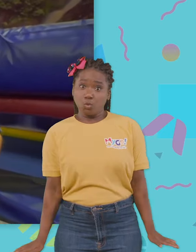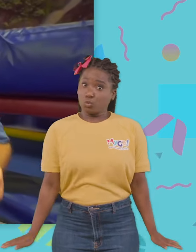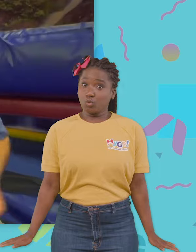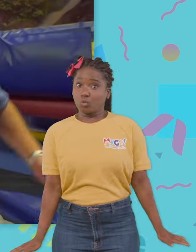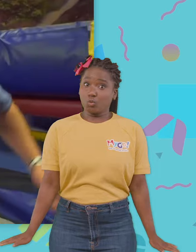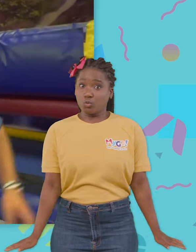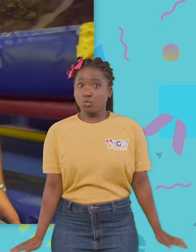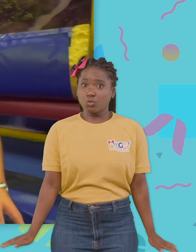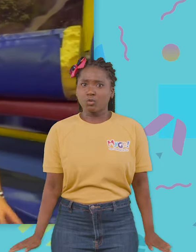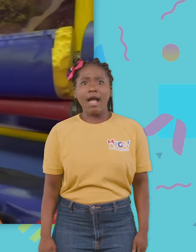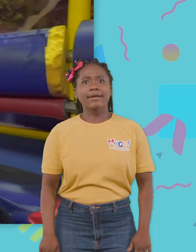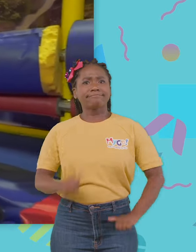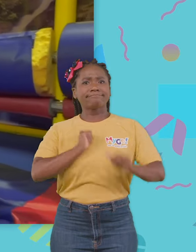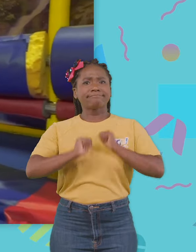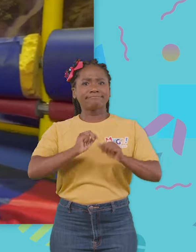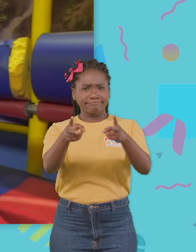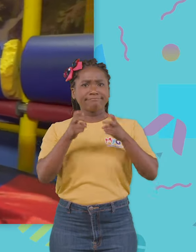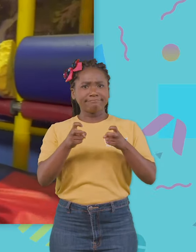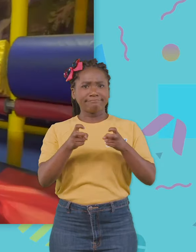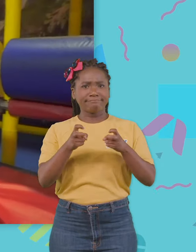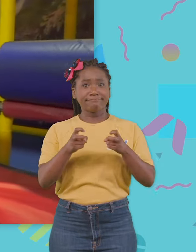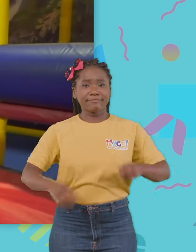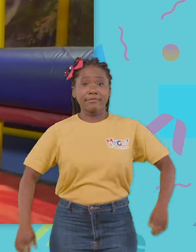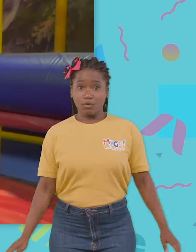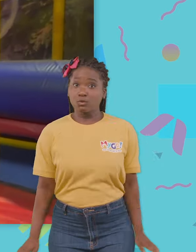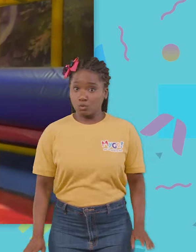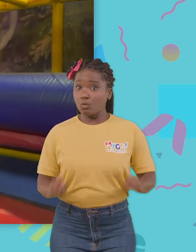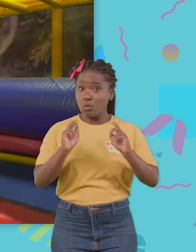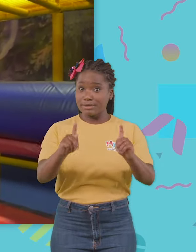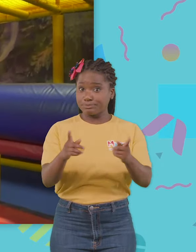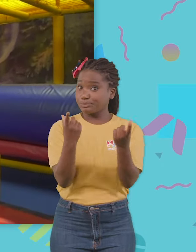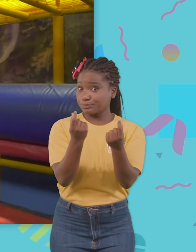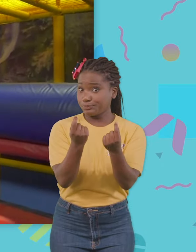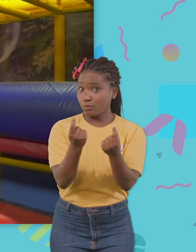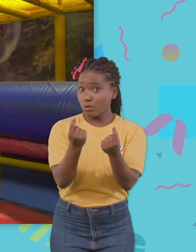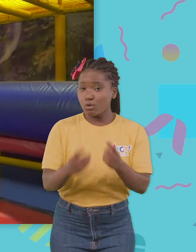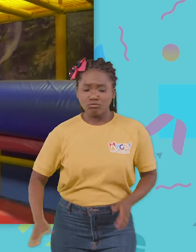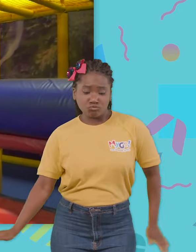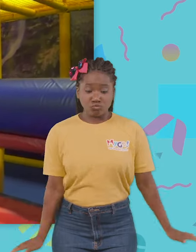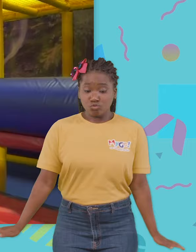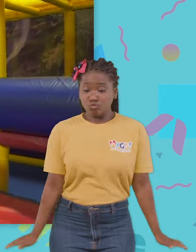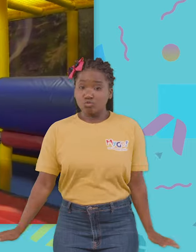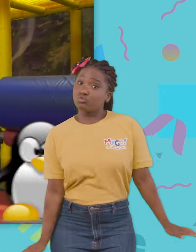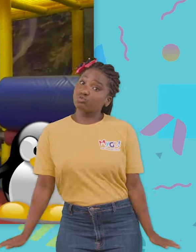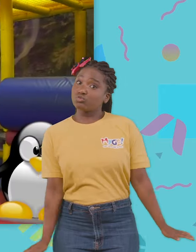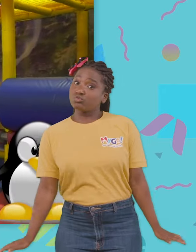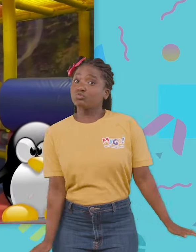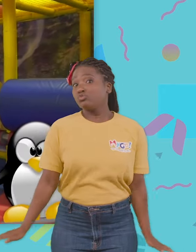penguin! Wee! Let's act like penguins together! Okay, all you have to do is waddle!